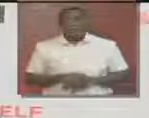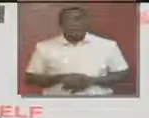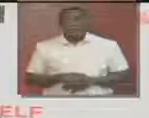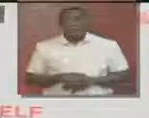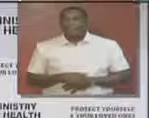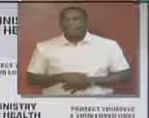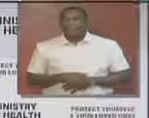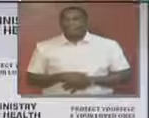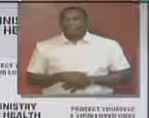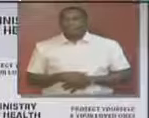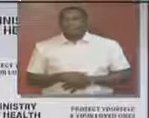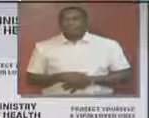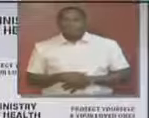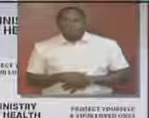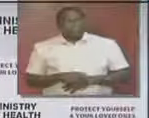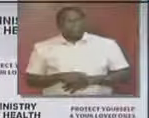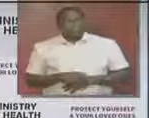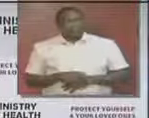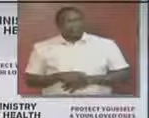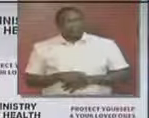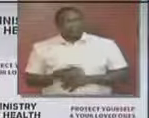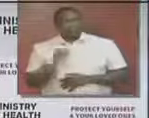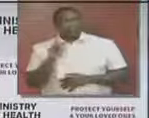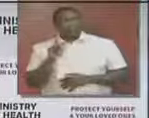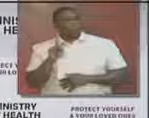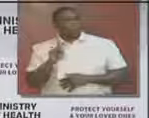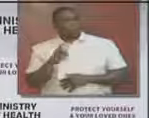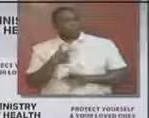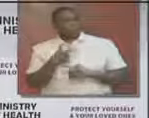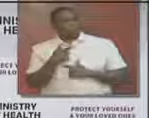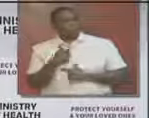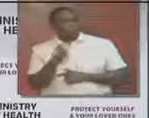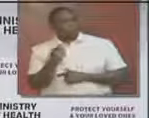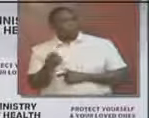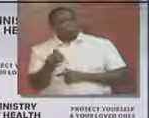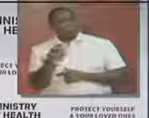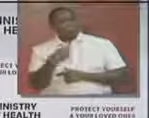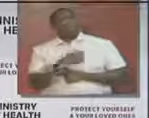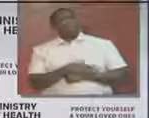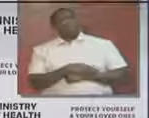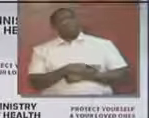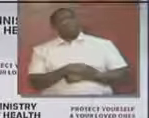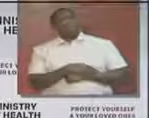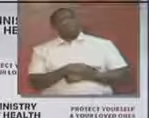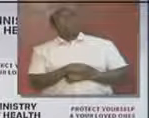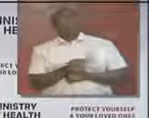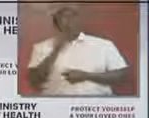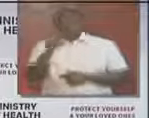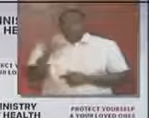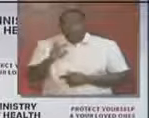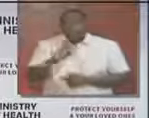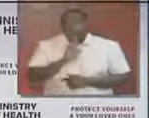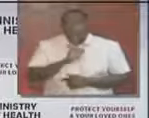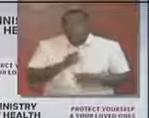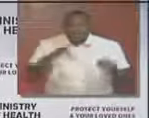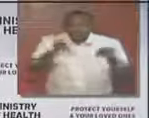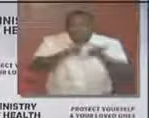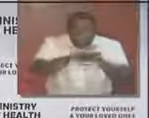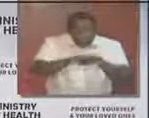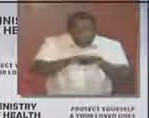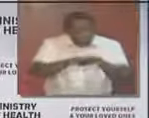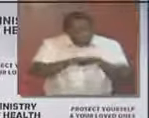Okay, thanks. Interesting question. If the restaurant is closed, i.e. they've ceased to provide service at 10 p.m.,